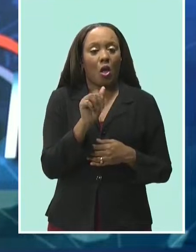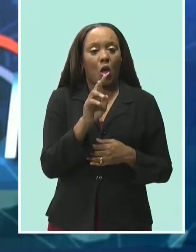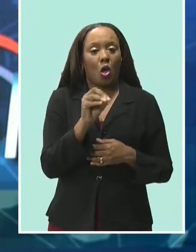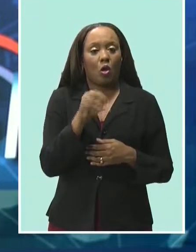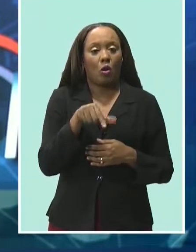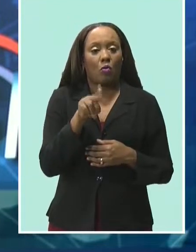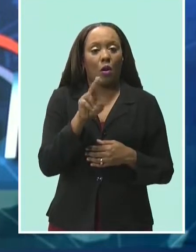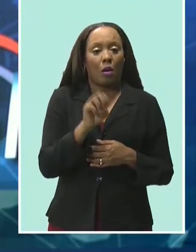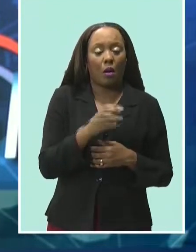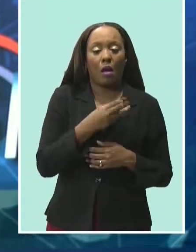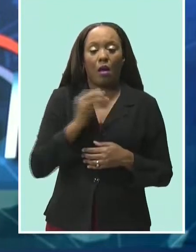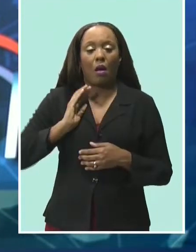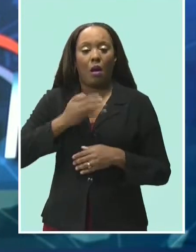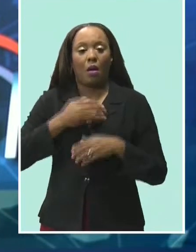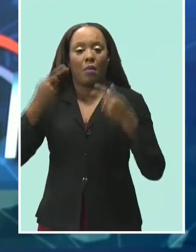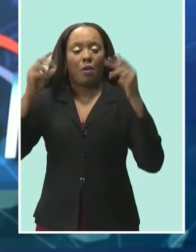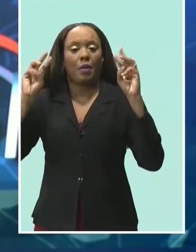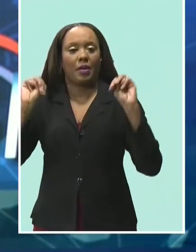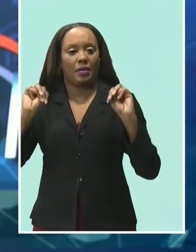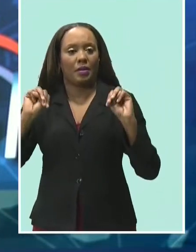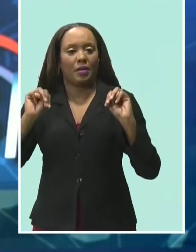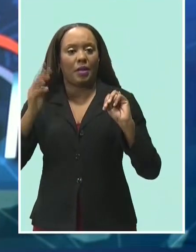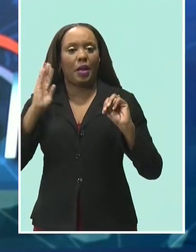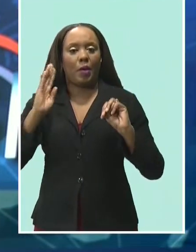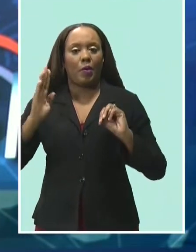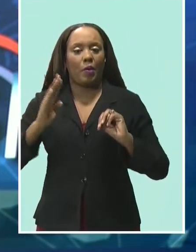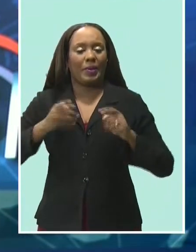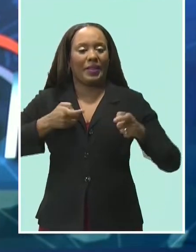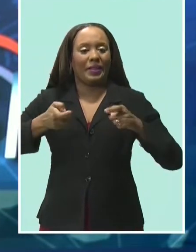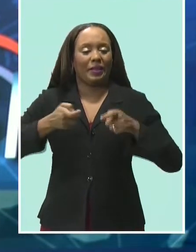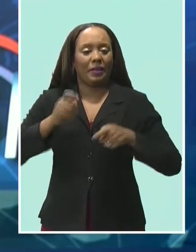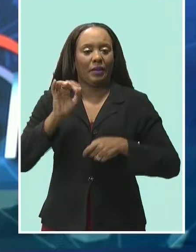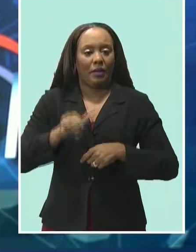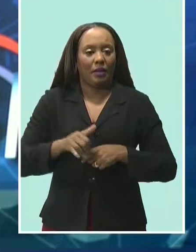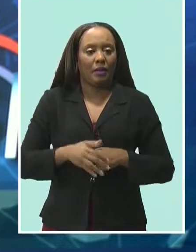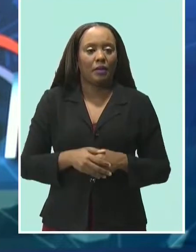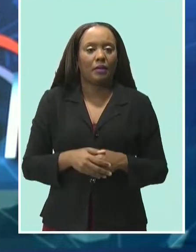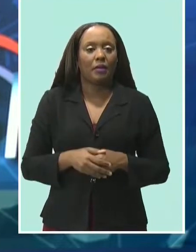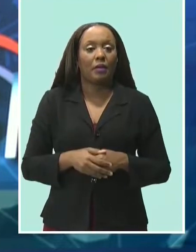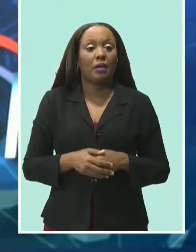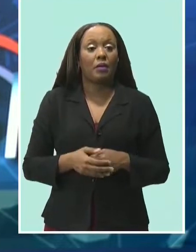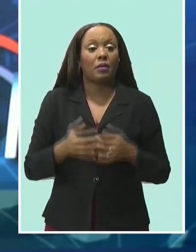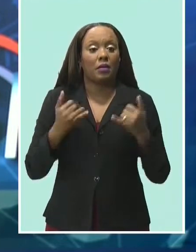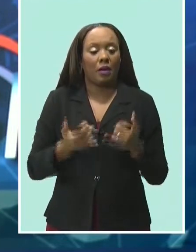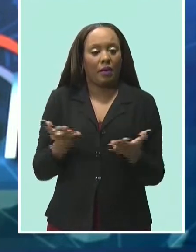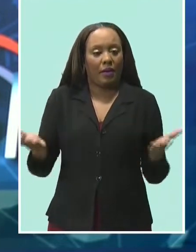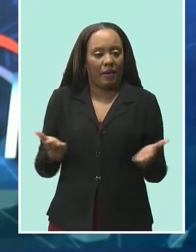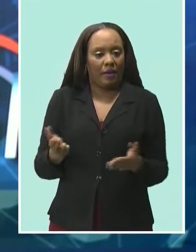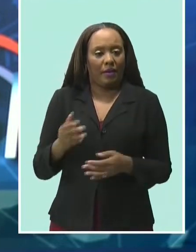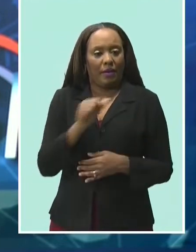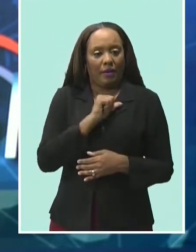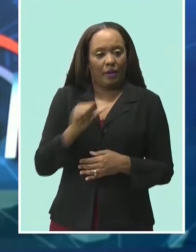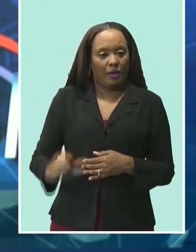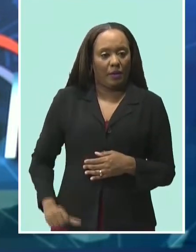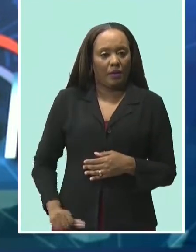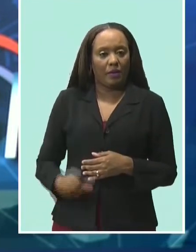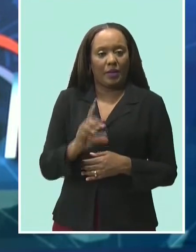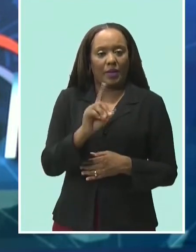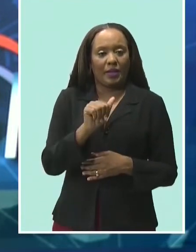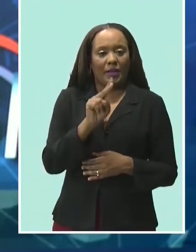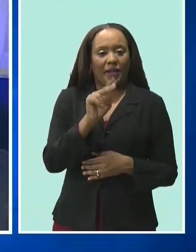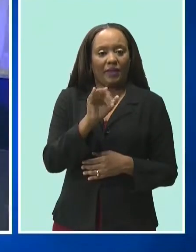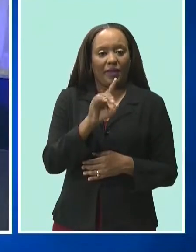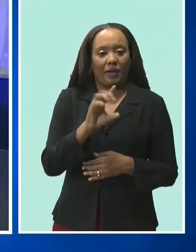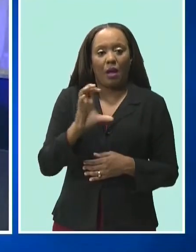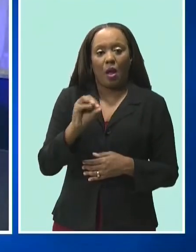some understanding of the issues that will arise at the CARICOM Intersessional next week is a busy Barbados Ambassador to CARICOM, David